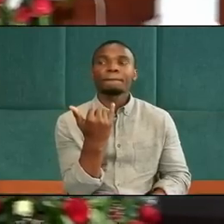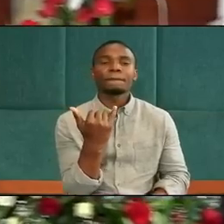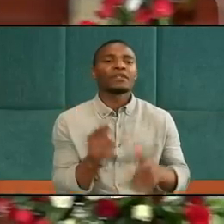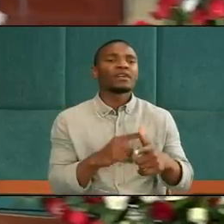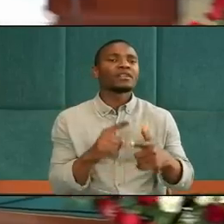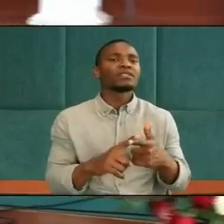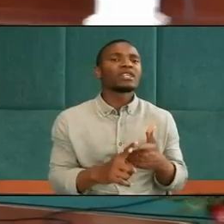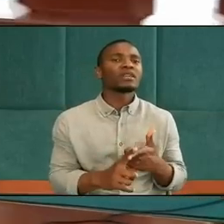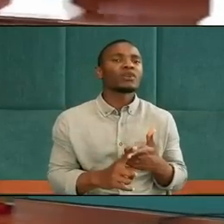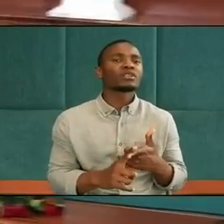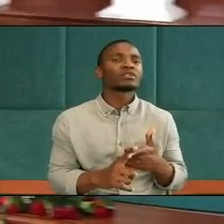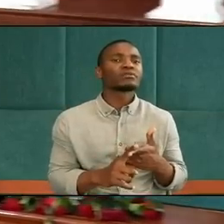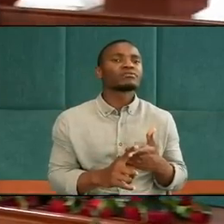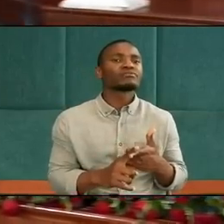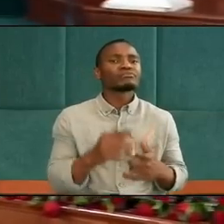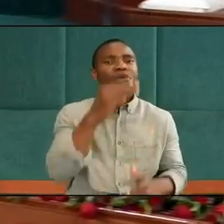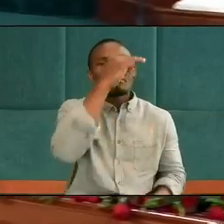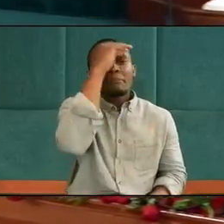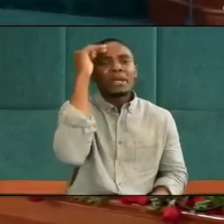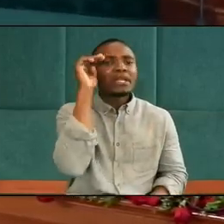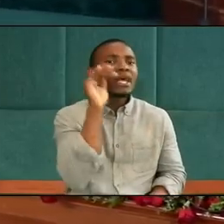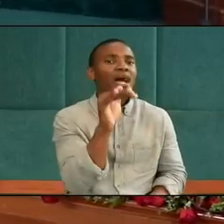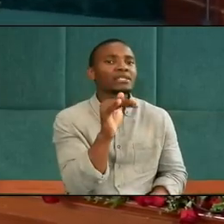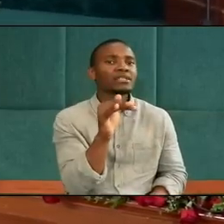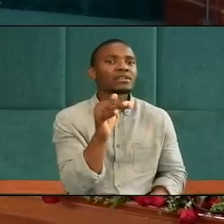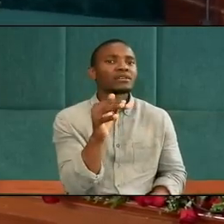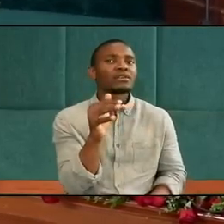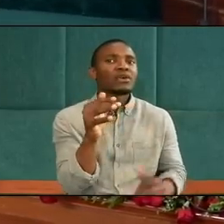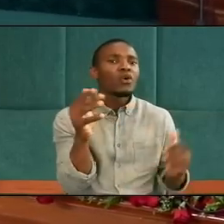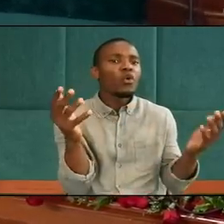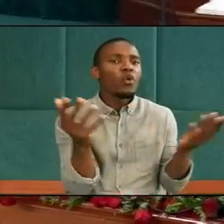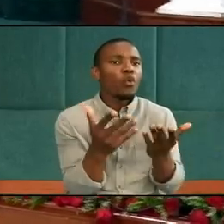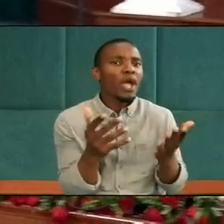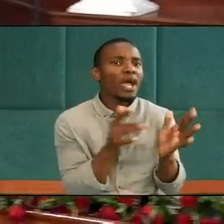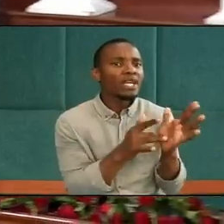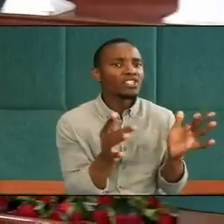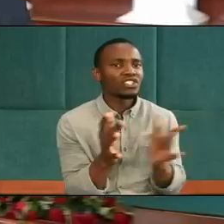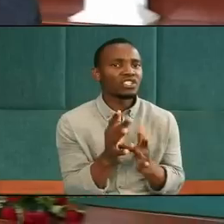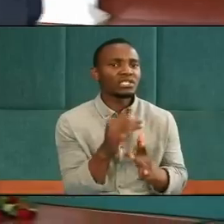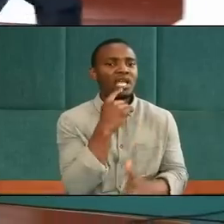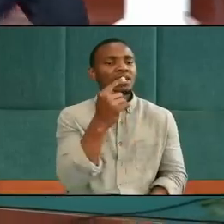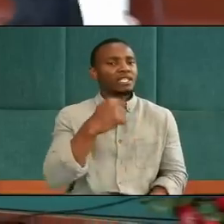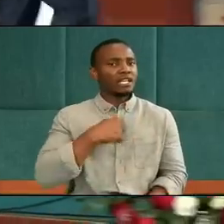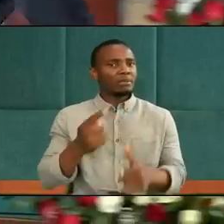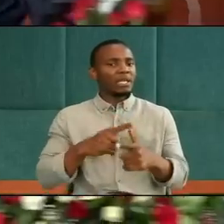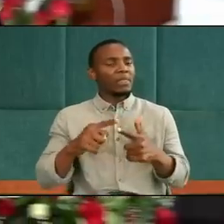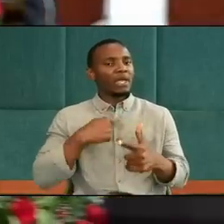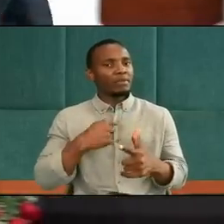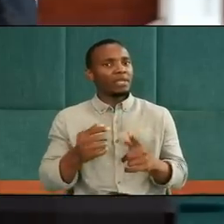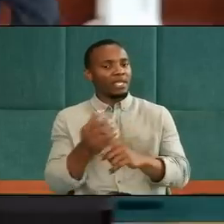And she said to the gardener, "Where have you laid him? Tell me so I can get his body."